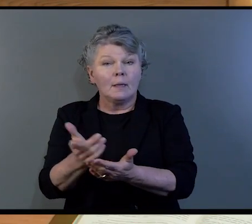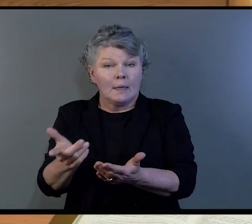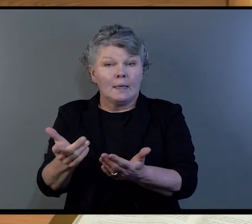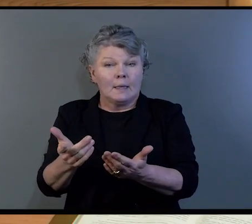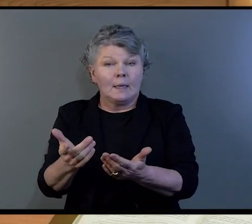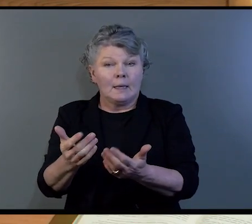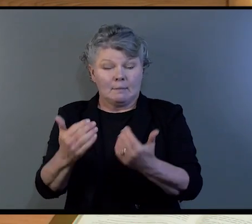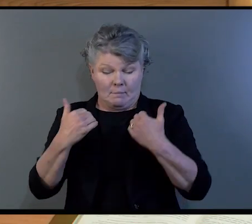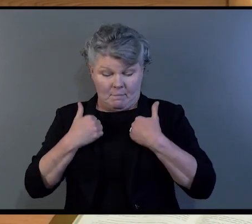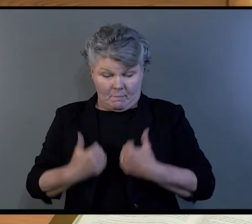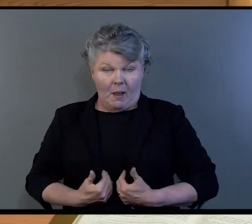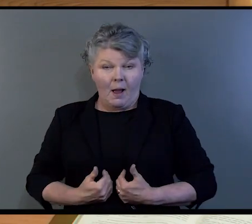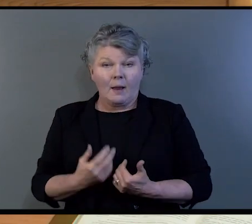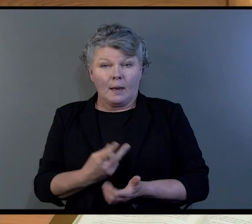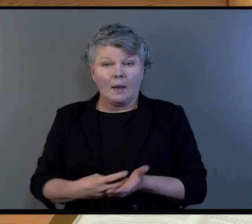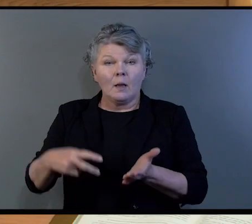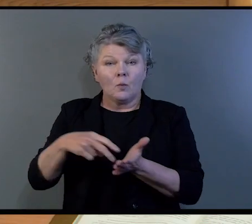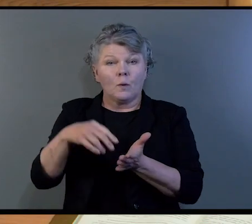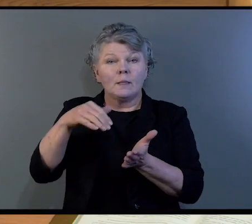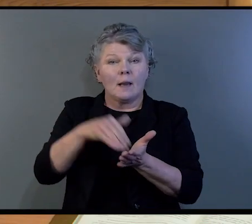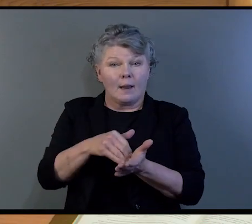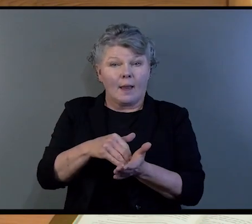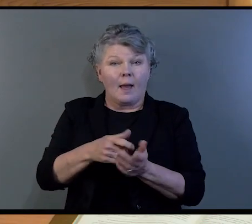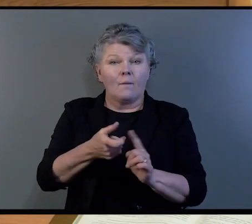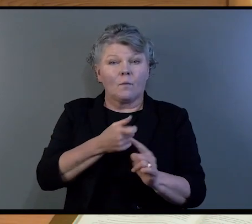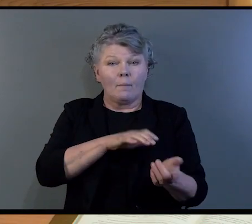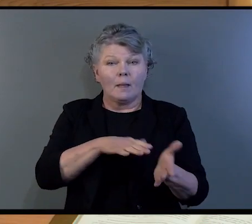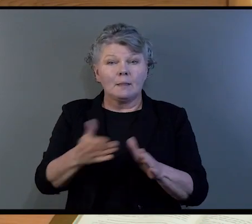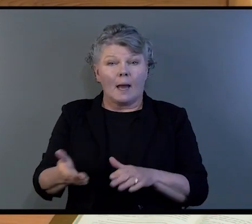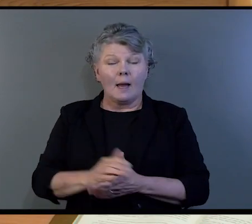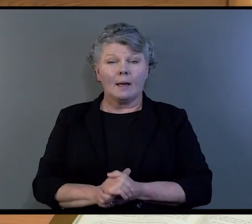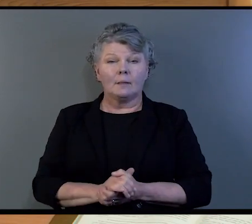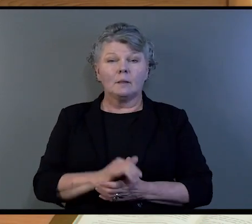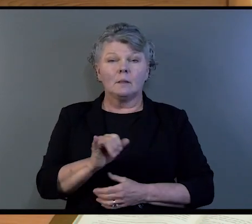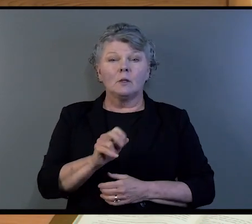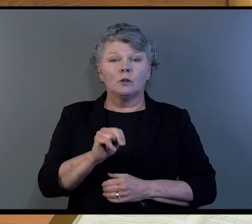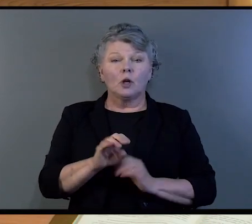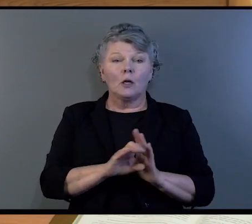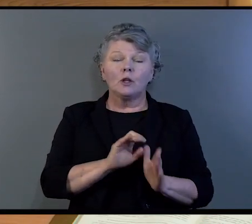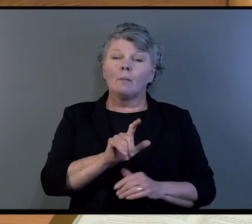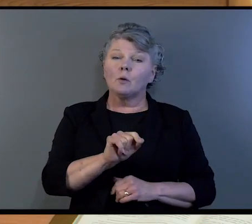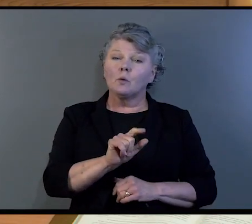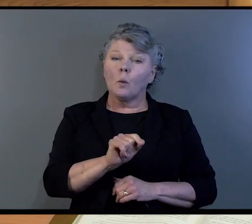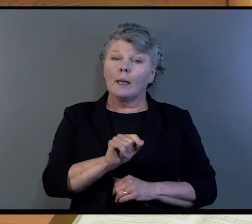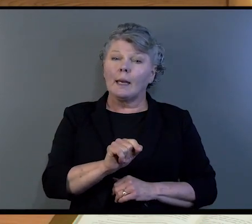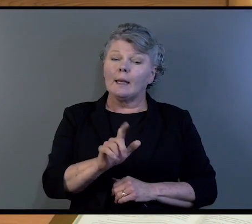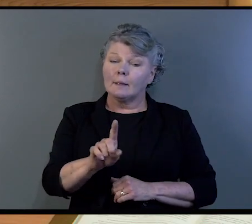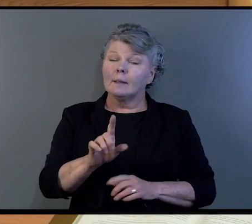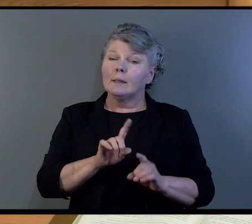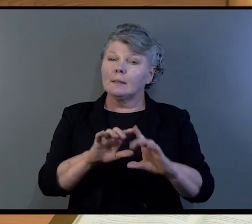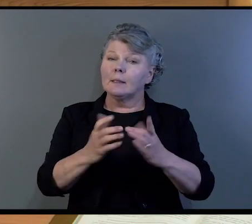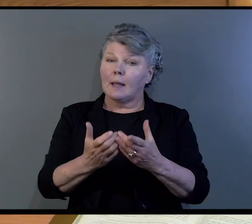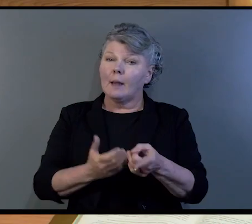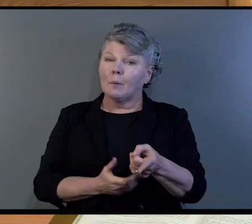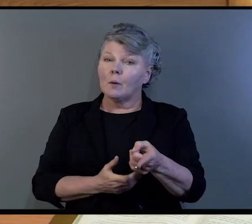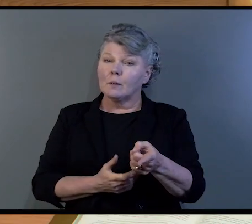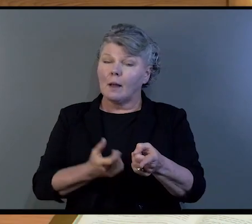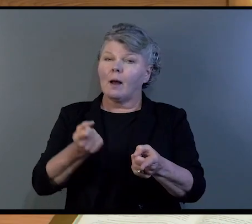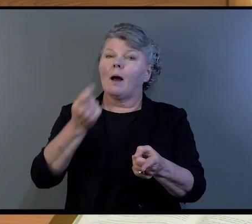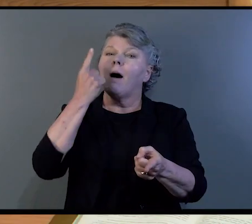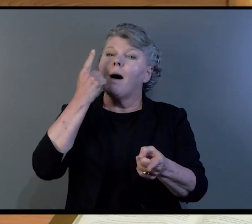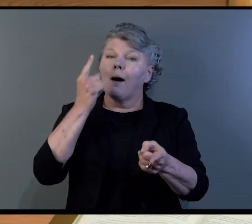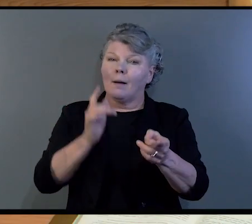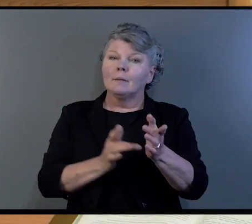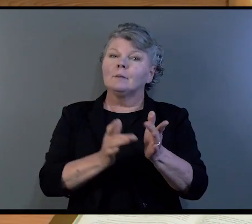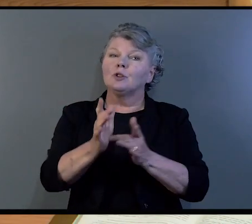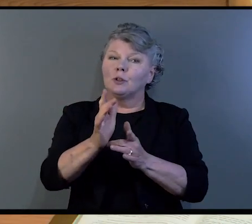bodily risen from the dead. Going back to John chapter 20, it's when the disciples realized that Jesus actually has